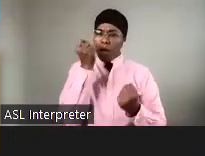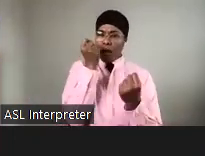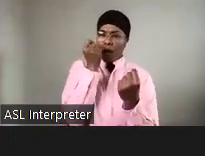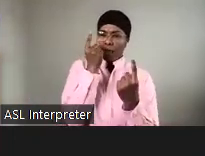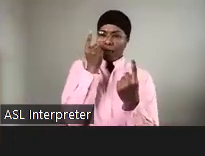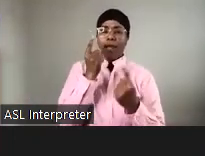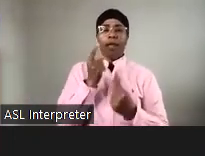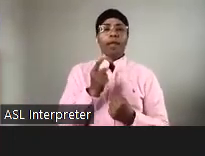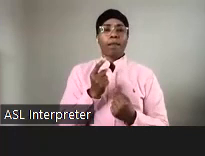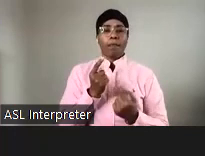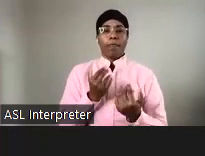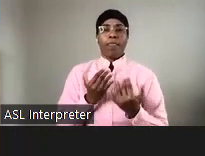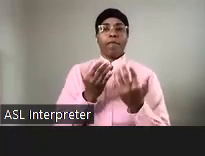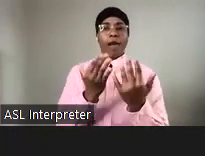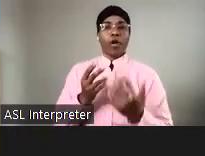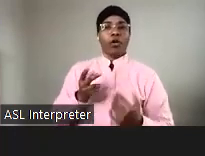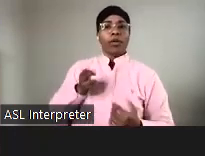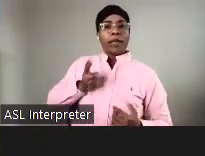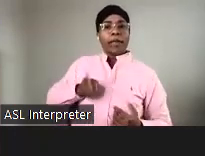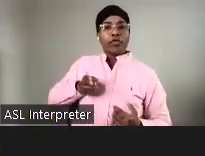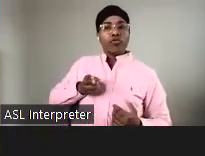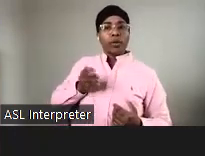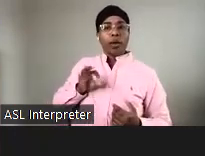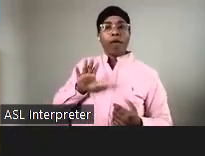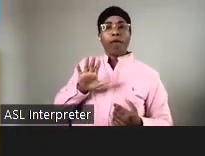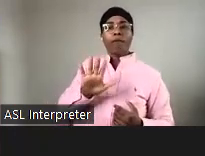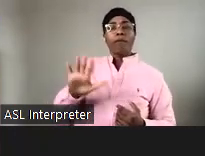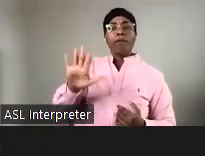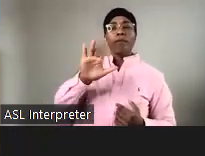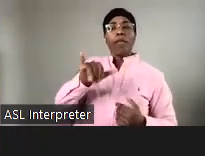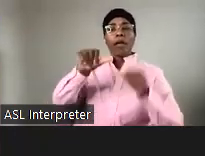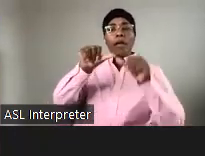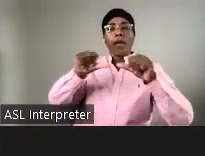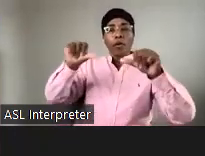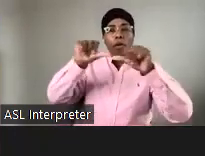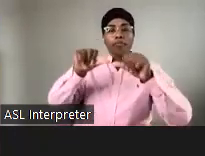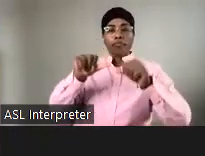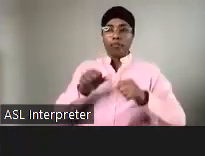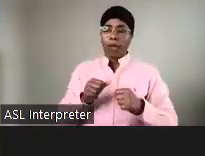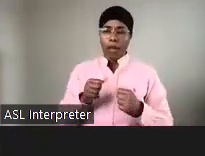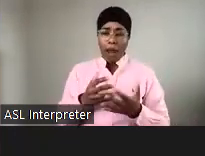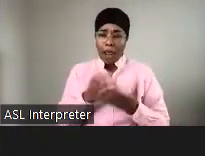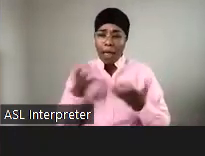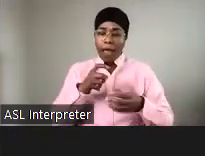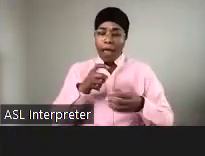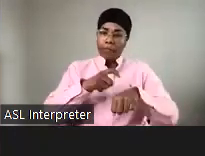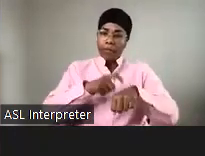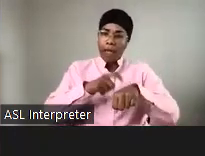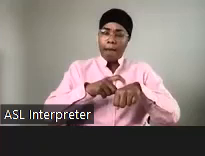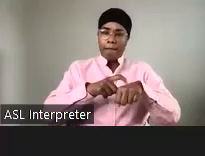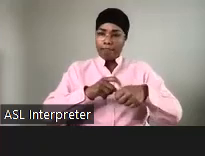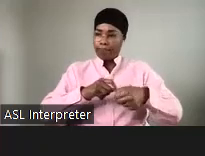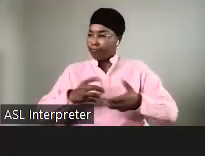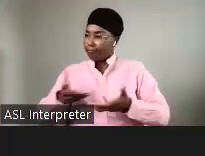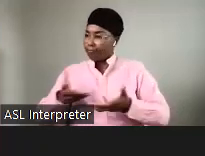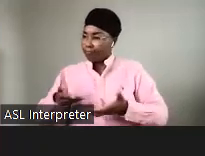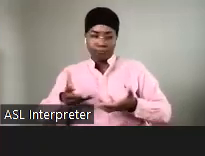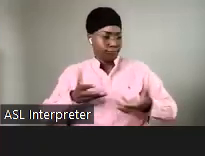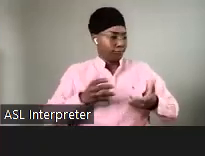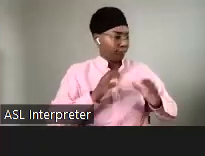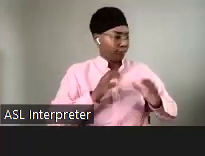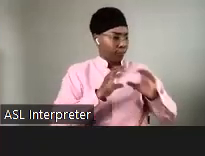those ecosystems. And then we spent a fair amount of time working with sort of